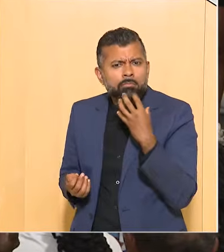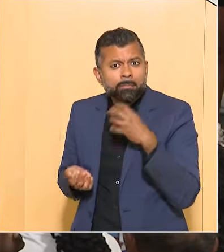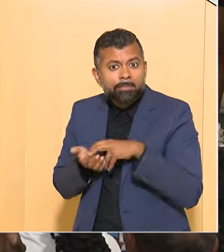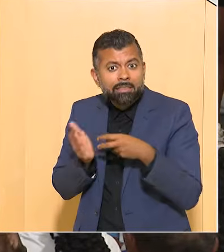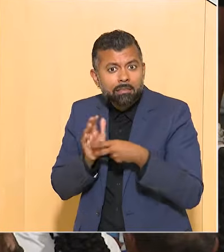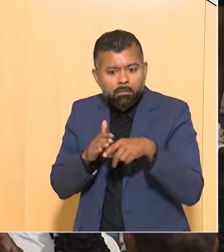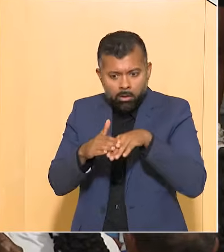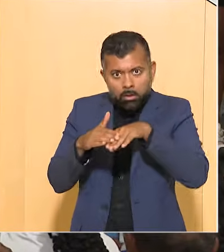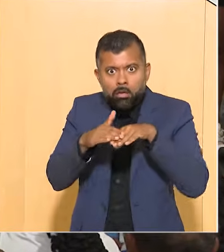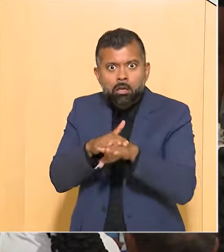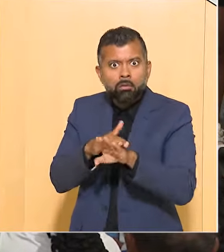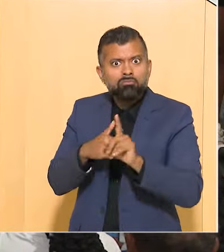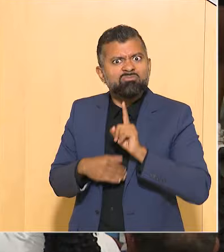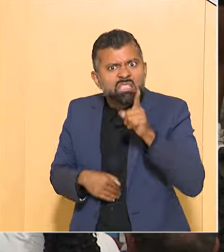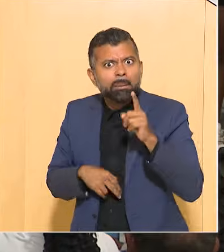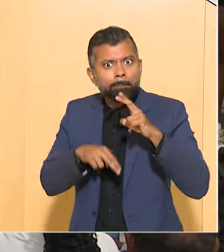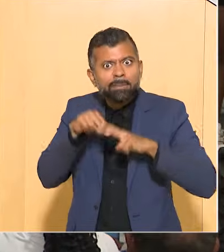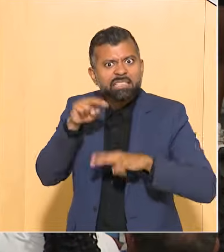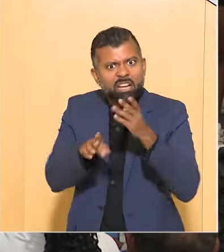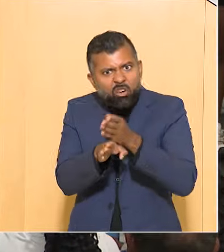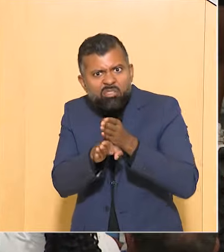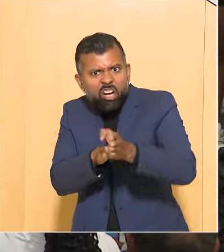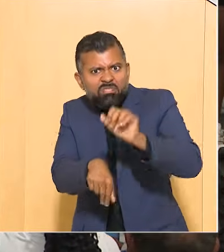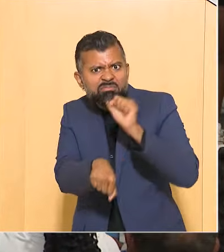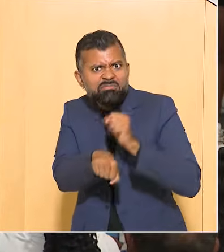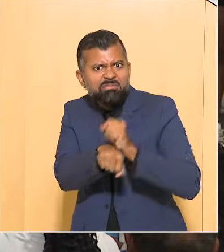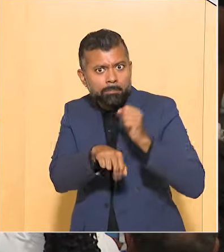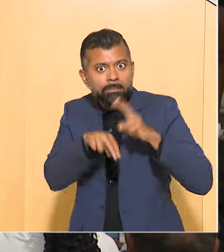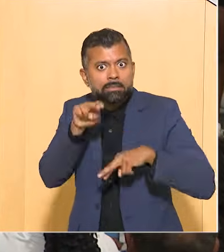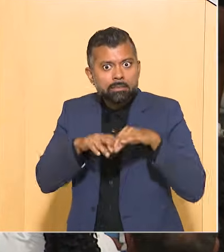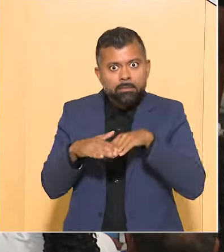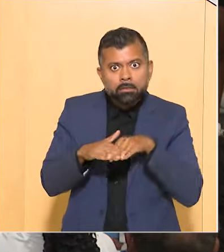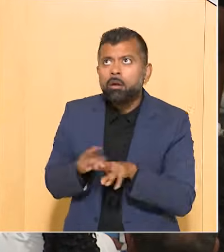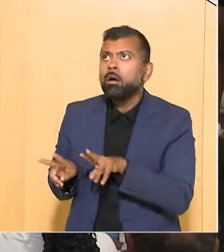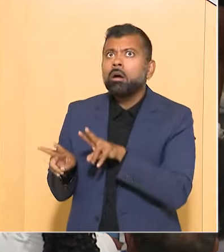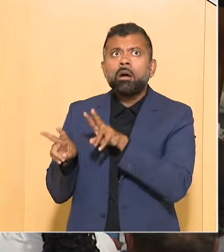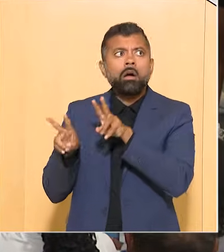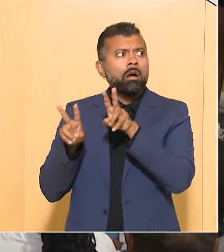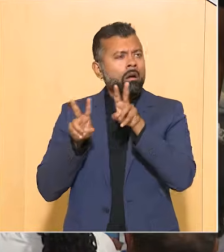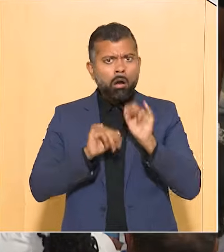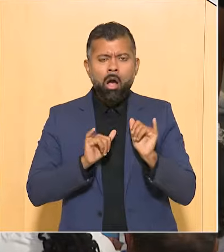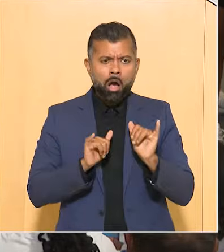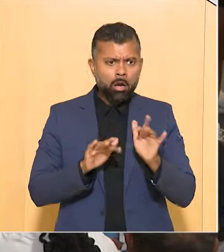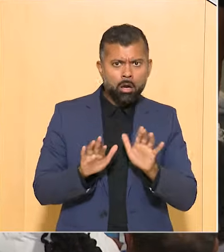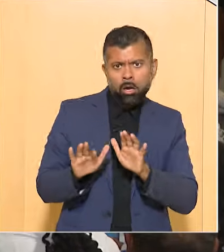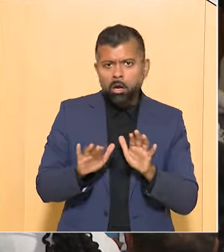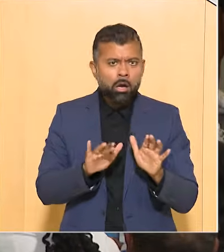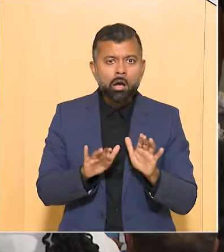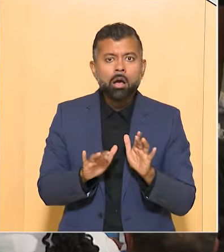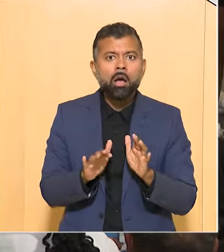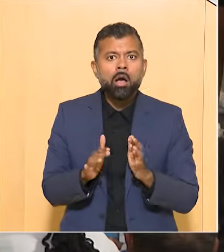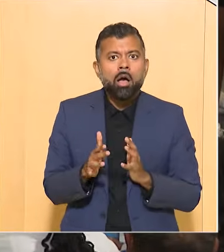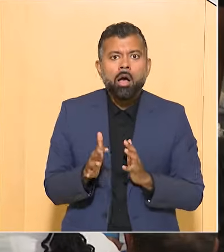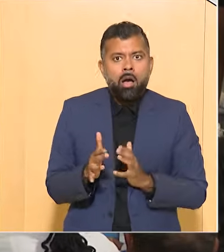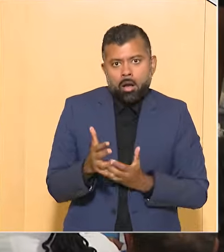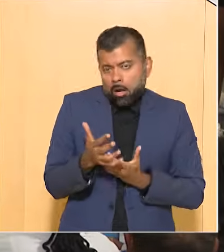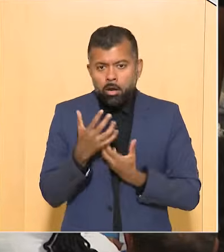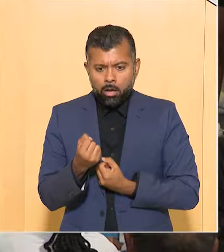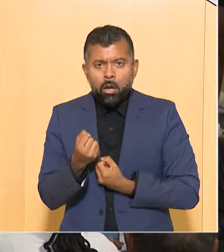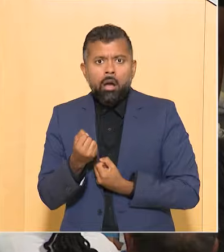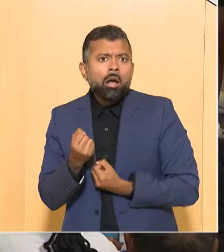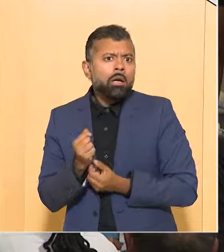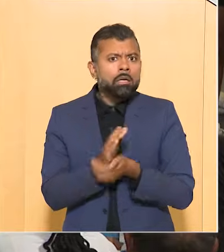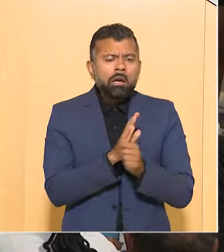confidence, discipline, a stronger vision for what is possible, not just here in the District of Columbia, but for this great nation. And